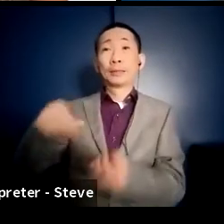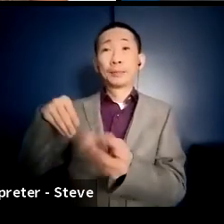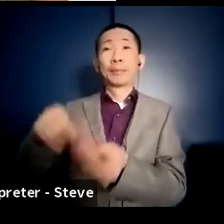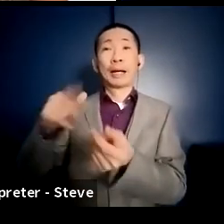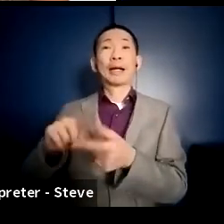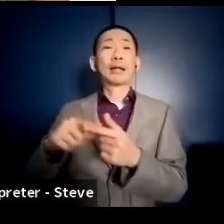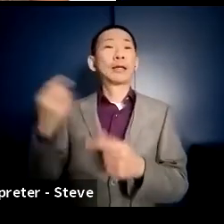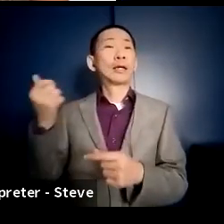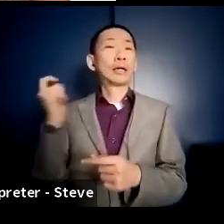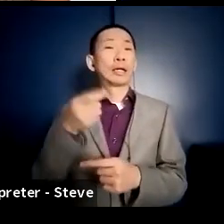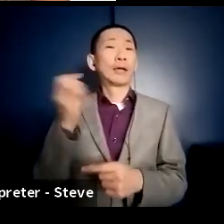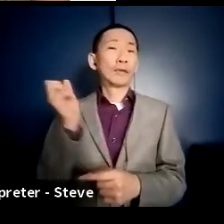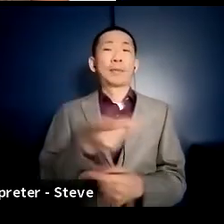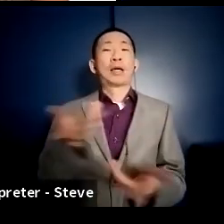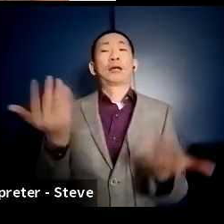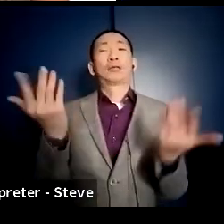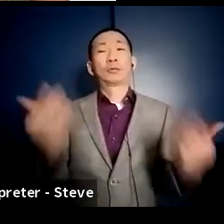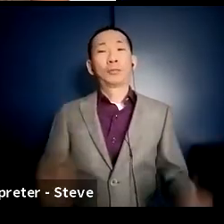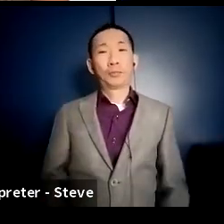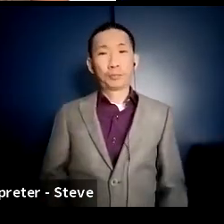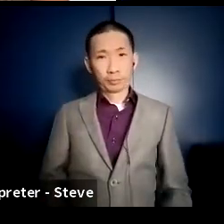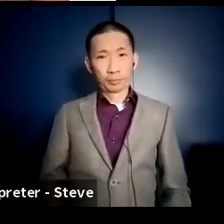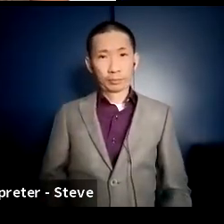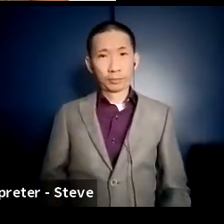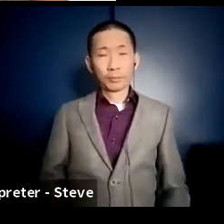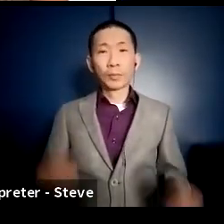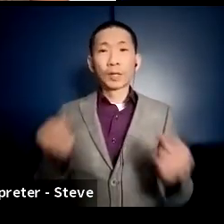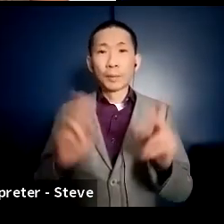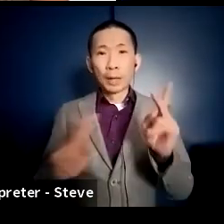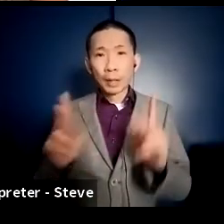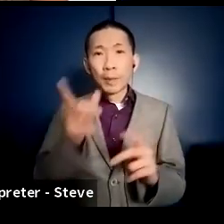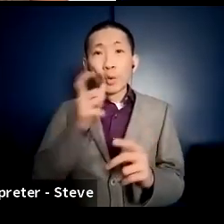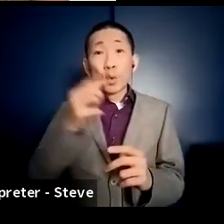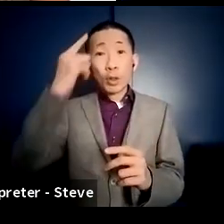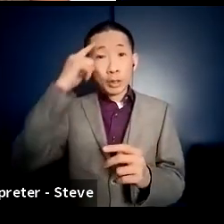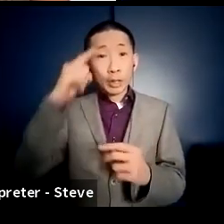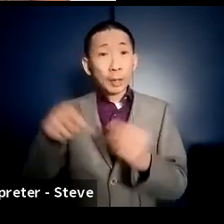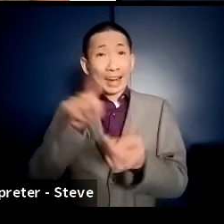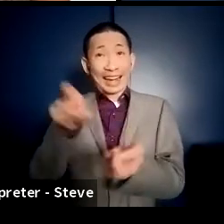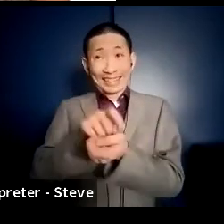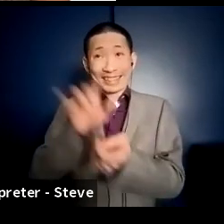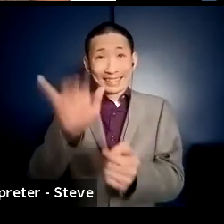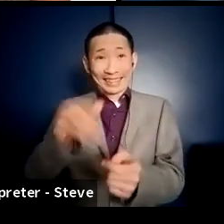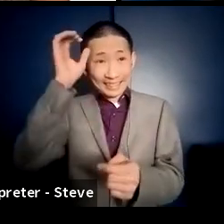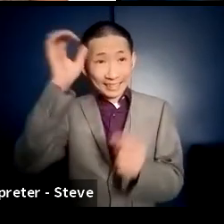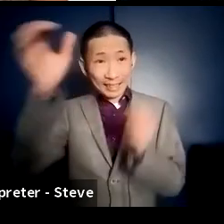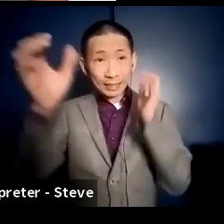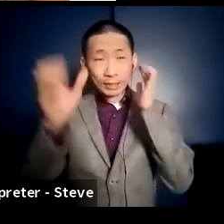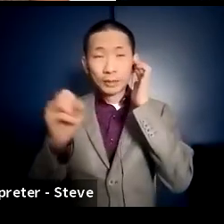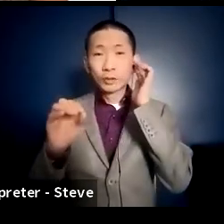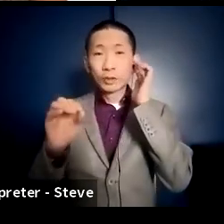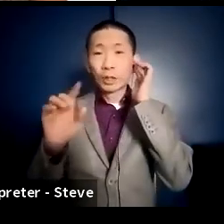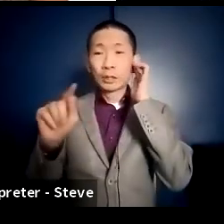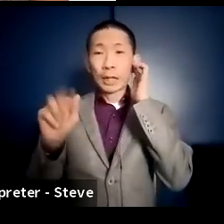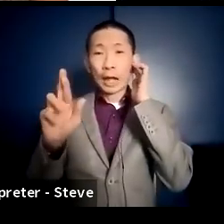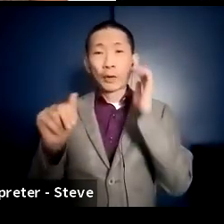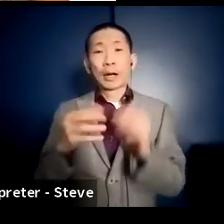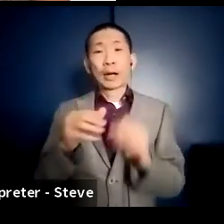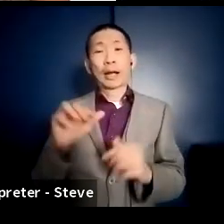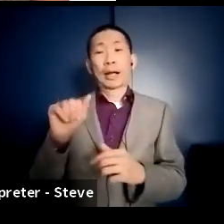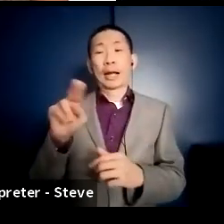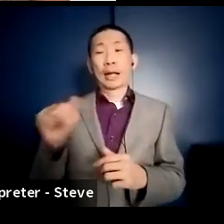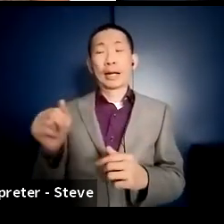And there are many people who have been thinking about exactly this. And so Tara and Anna just sort of said